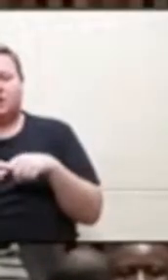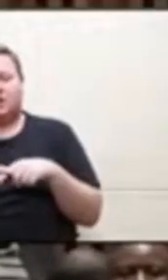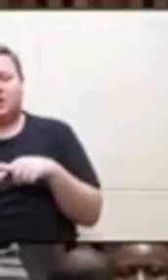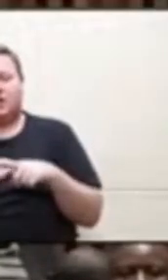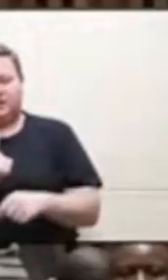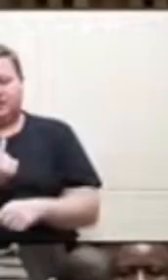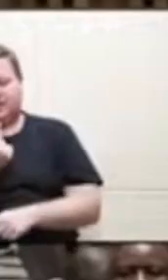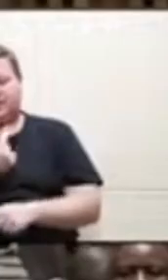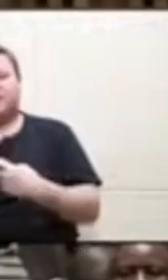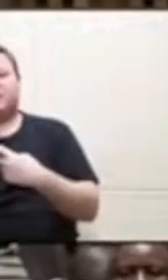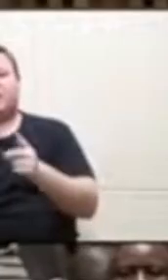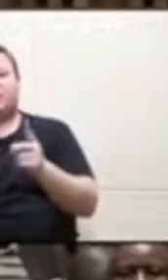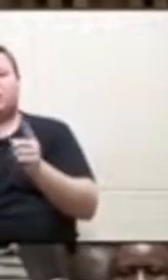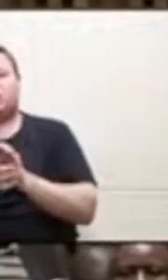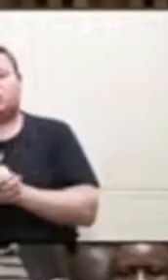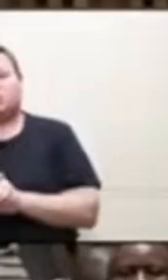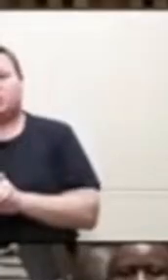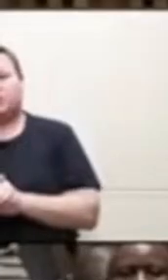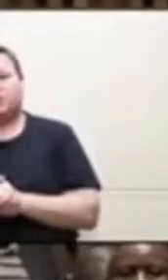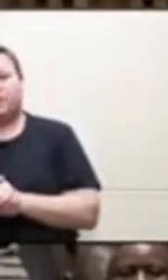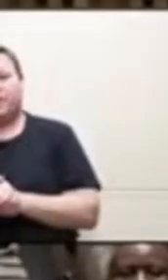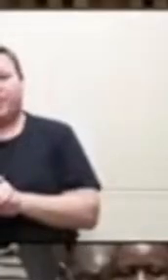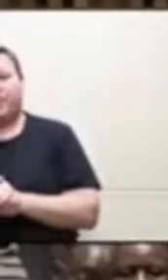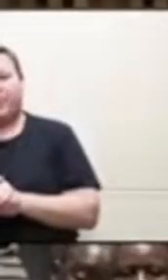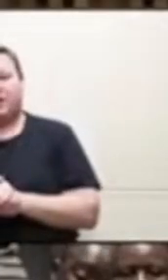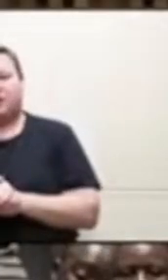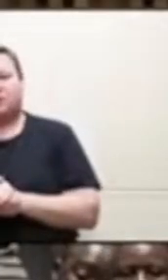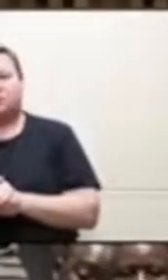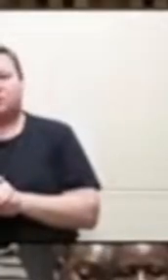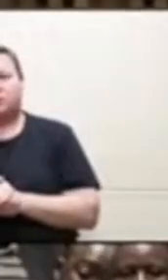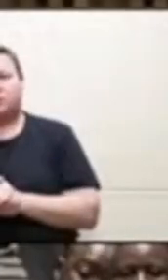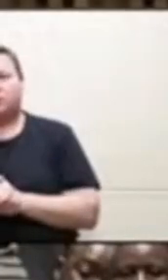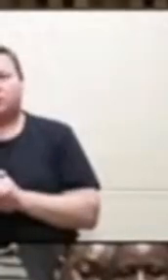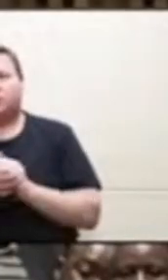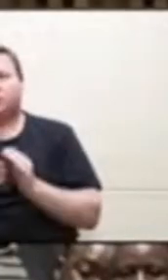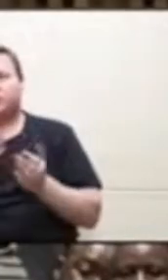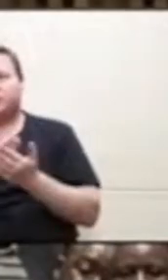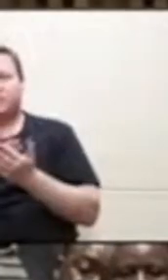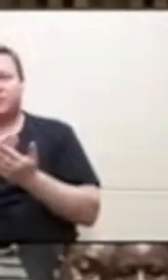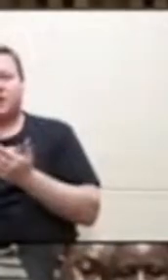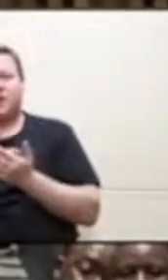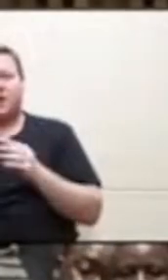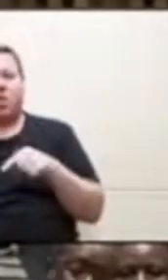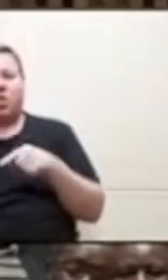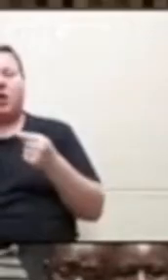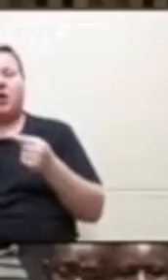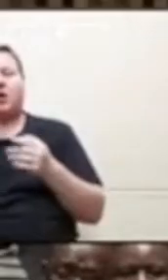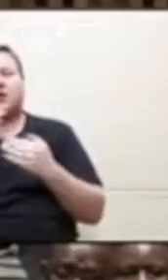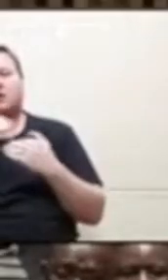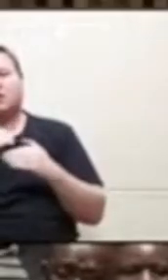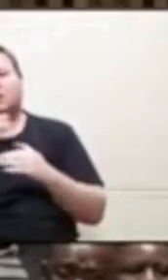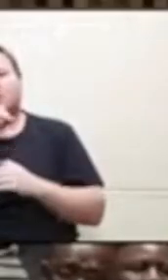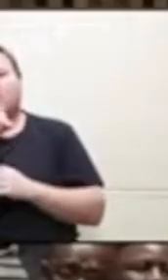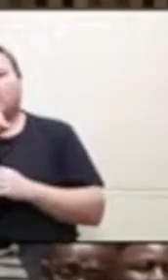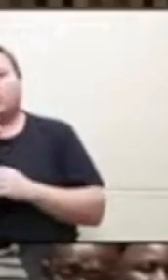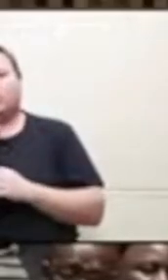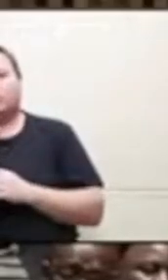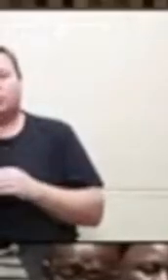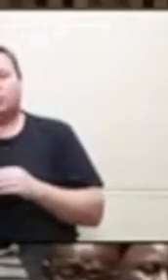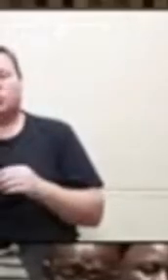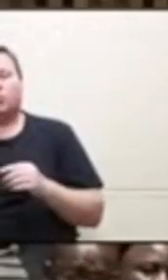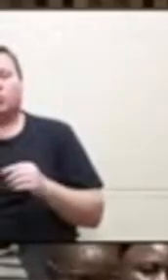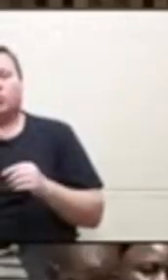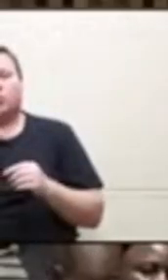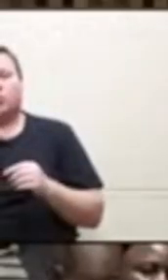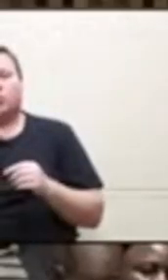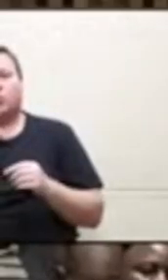self-declarations. The release may inadvertently result in contraventions of Section 112, 1J of MFMA